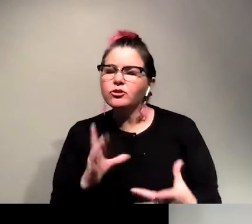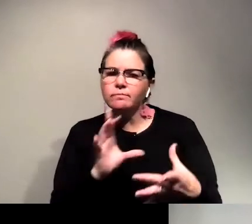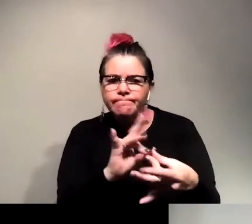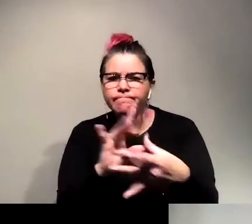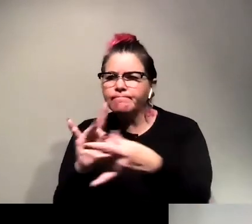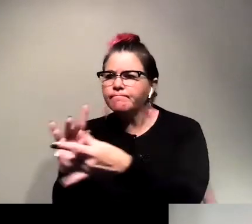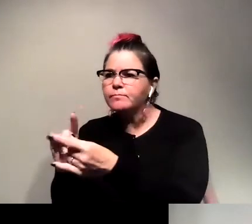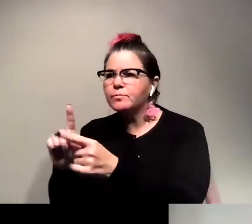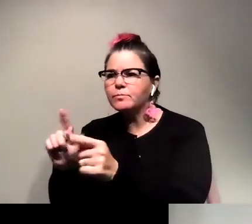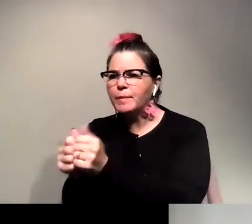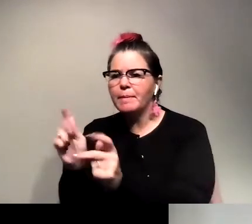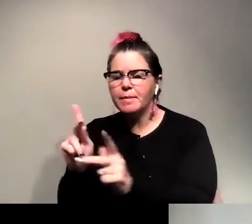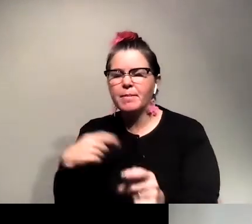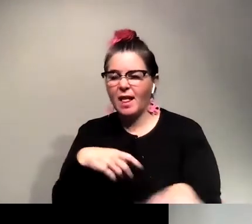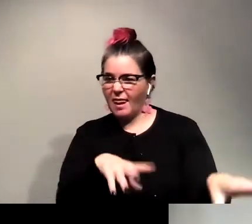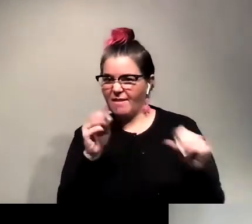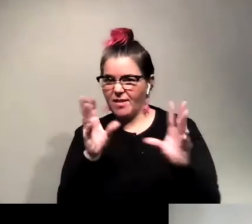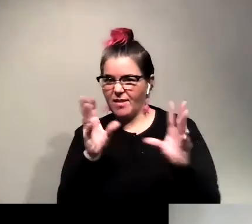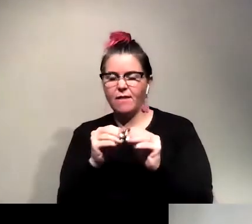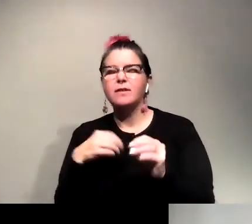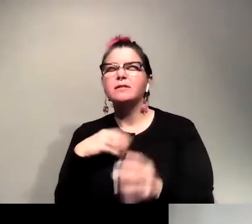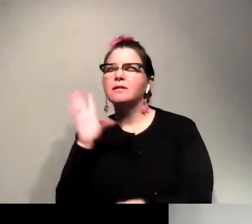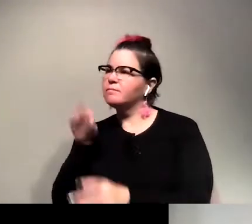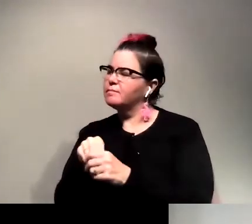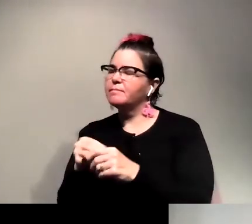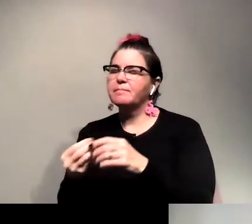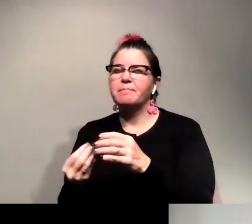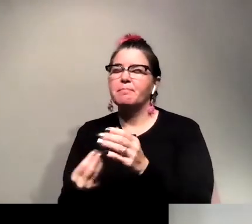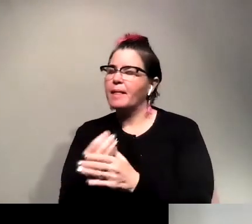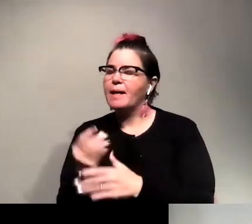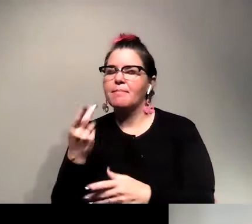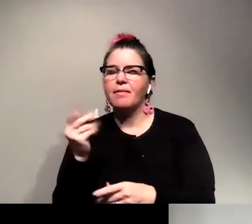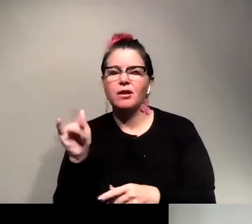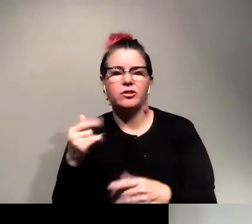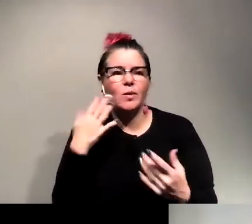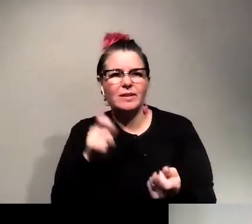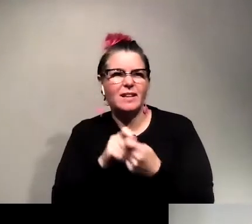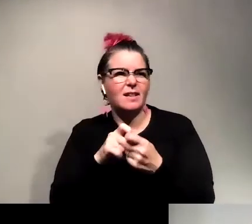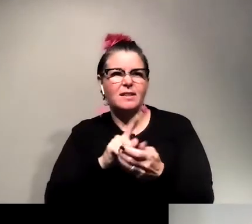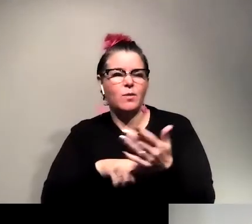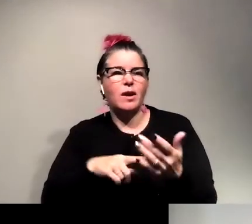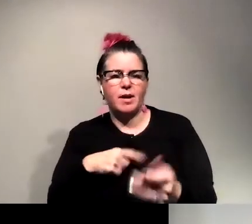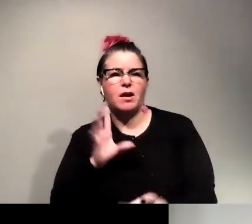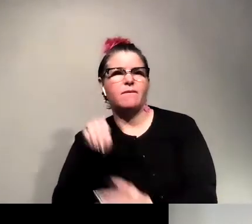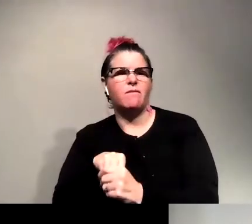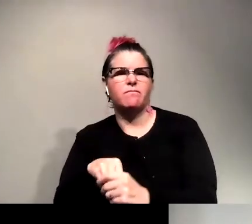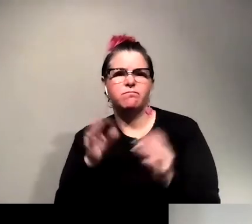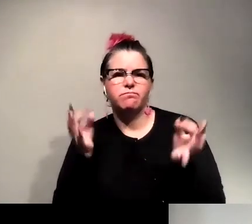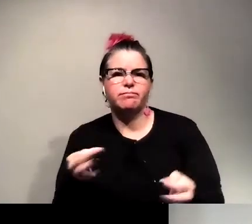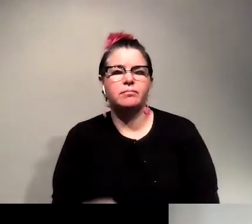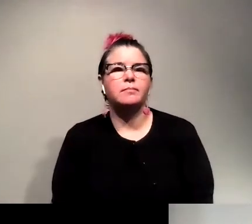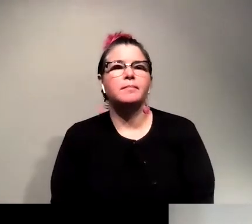from that moment I left that conference, I was like, I'm gonna do plant pathology. I don't know what I'm gonna do, but I gotta get involved. Awesome. That's really